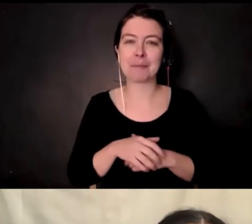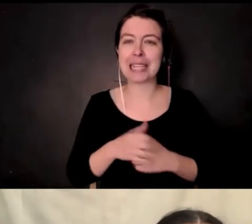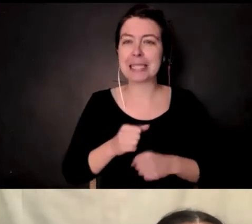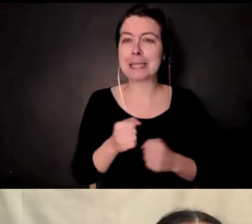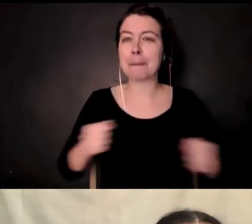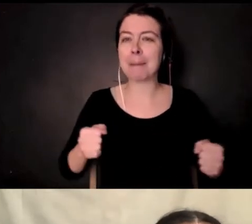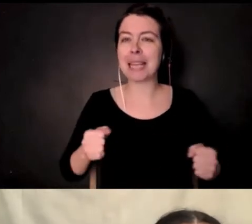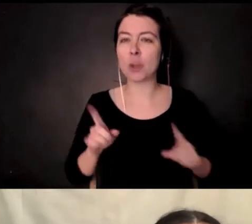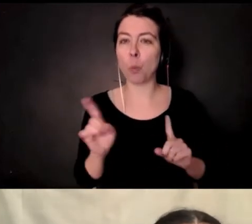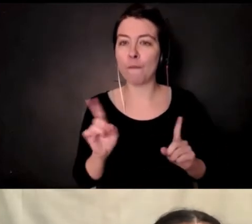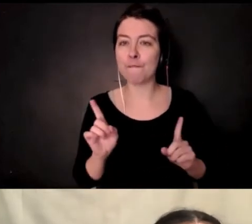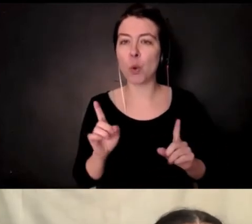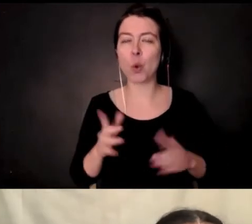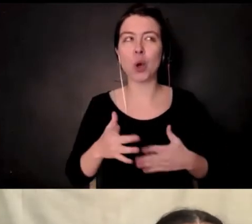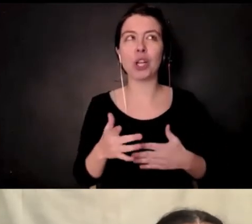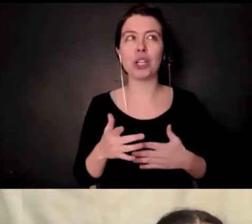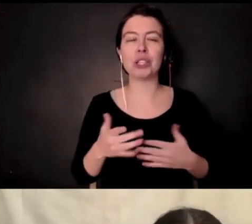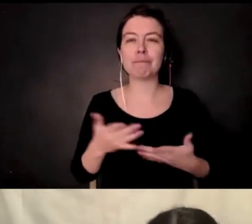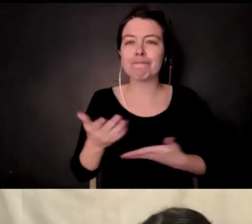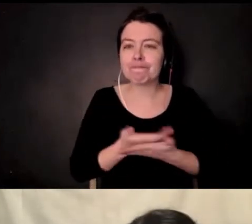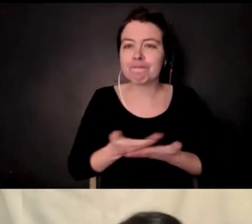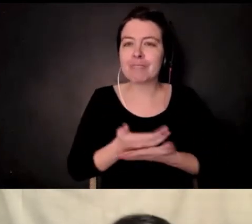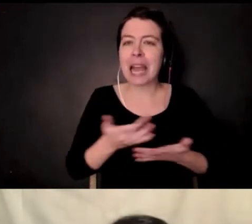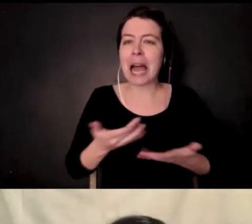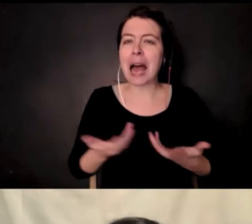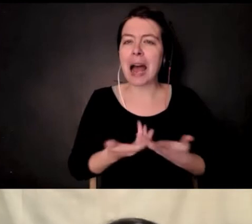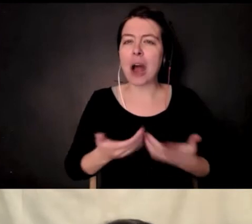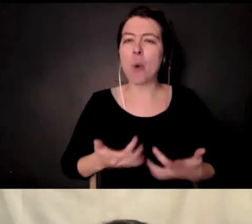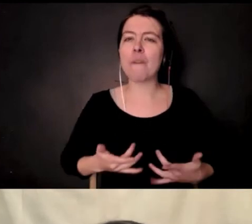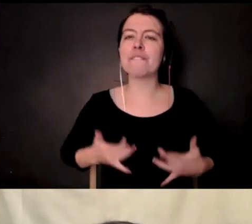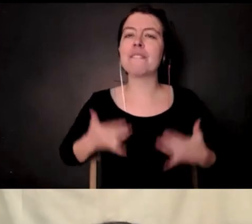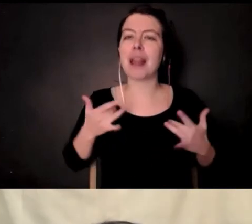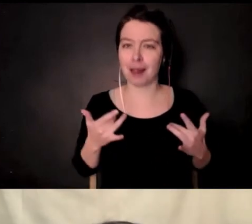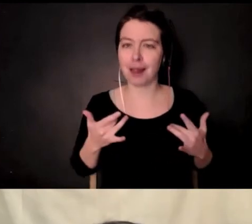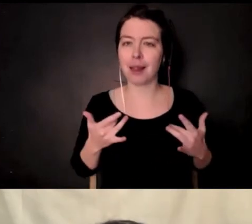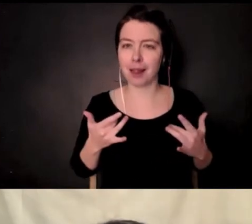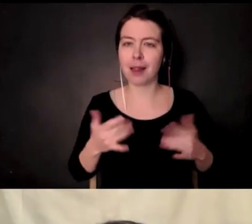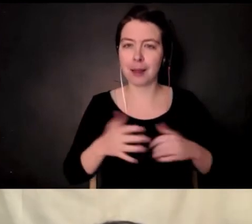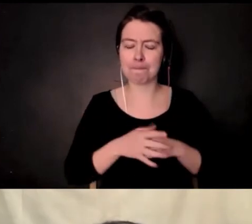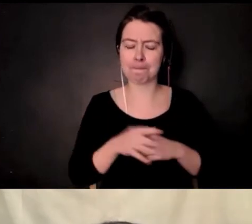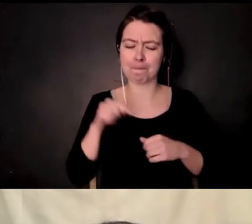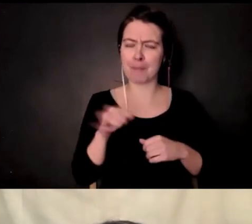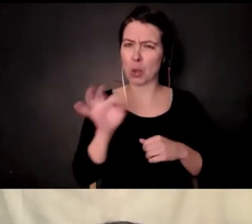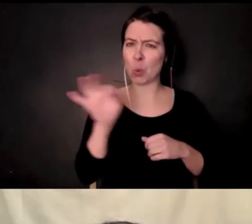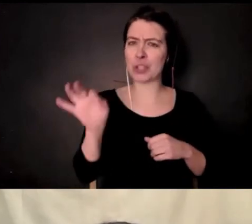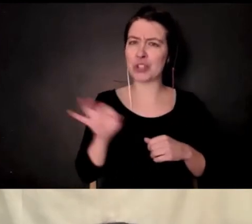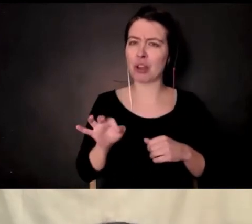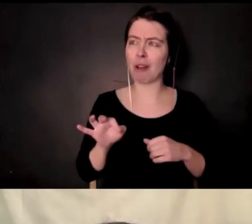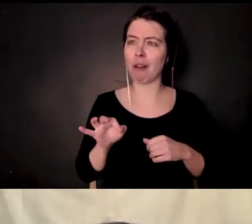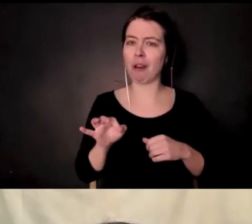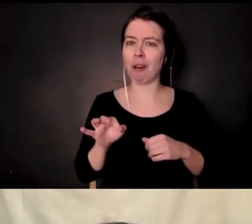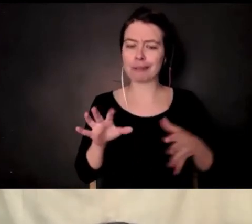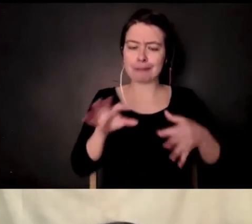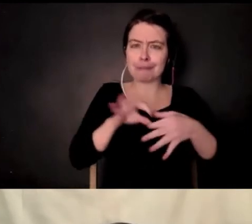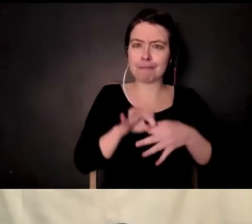things? And this question carries with it criticality, care, mutuality, and checking